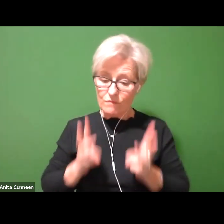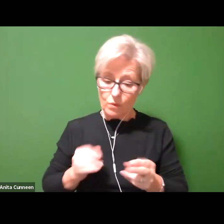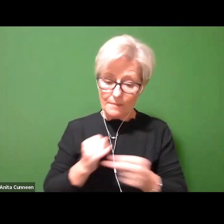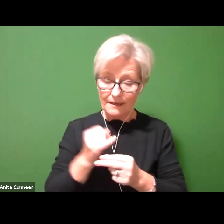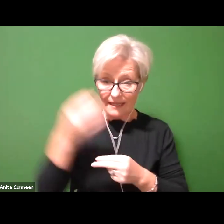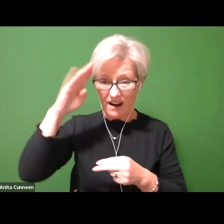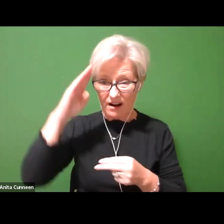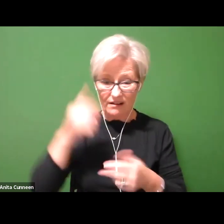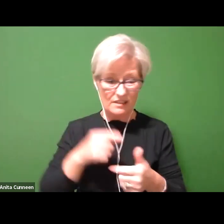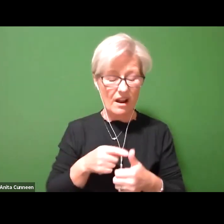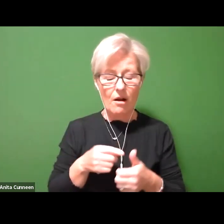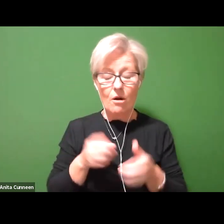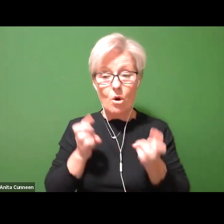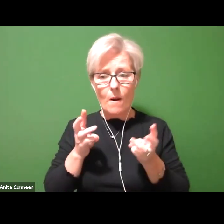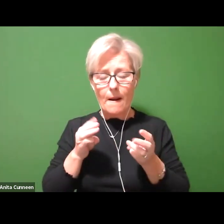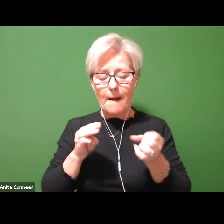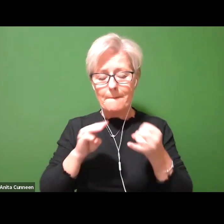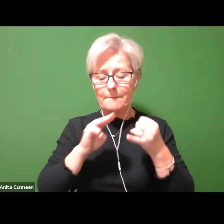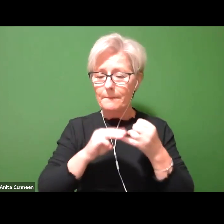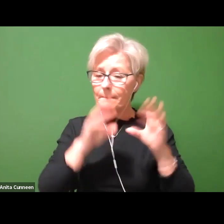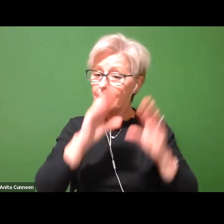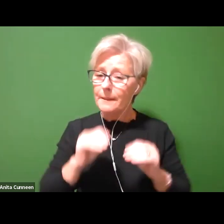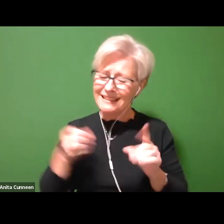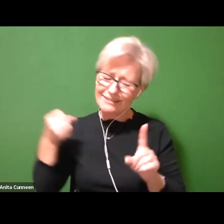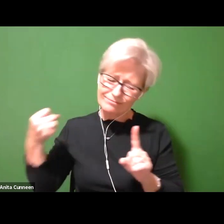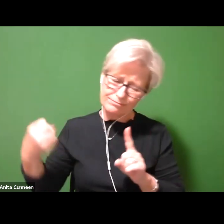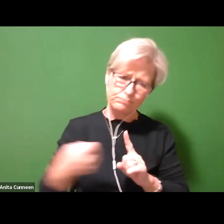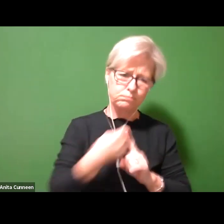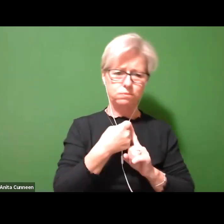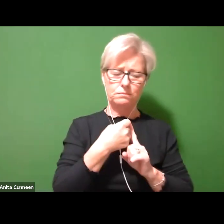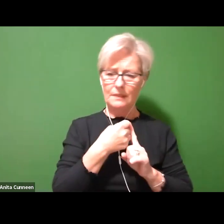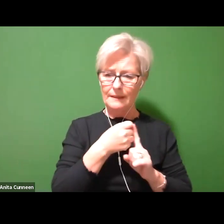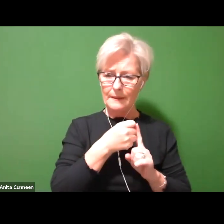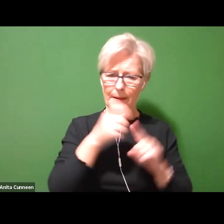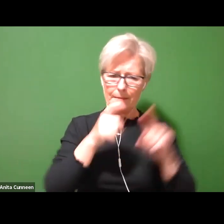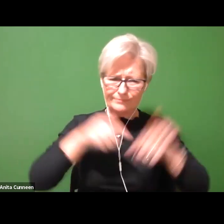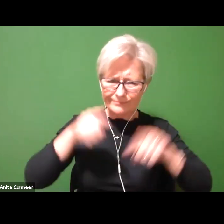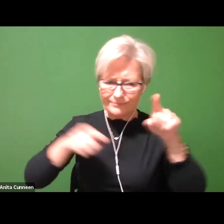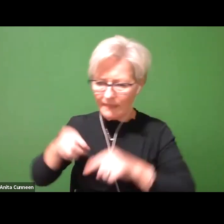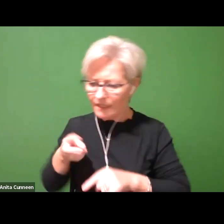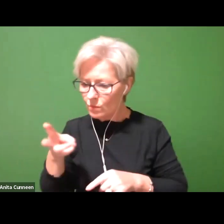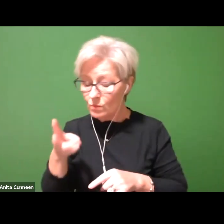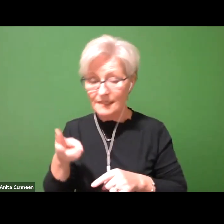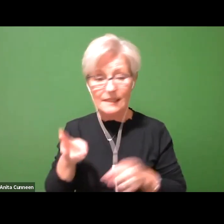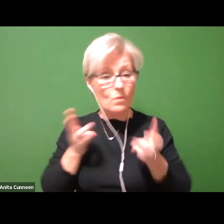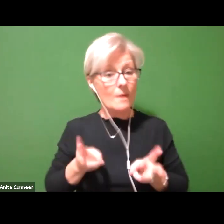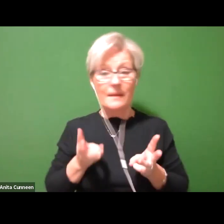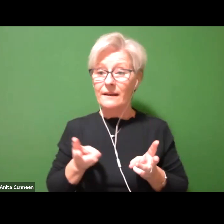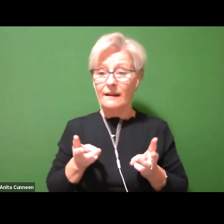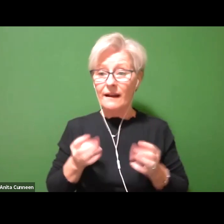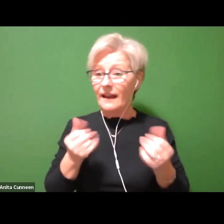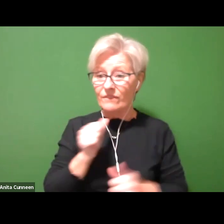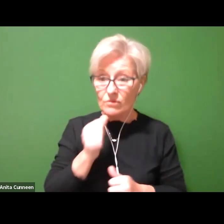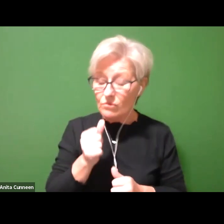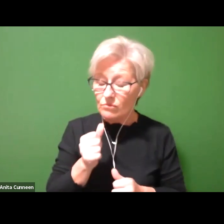that the menopause impacts women in a variety of ways, and that women lack information and support